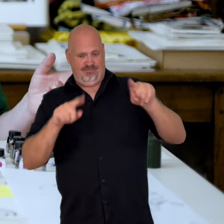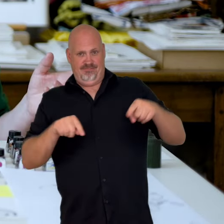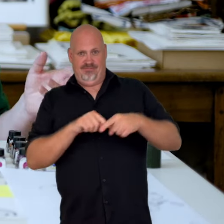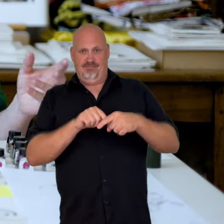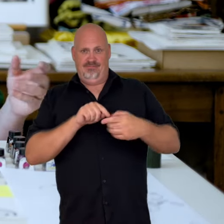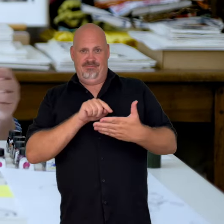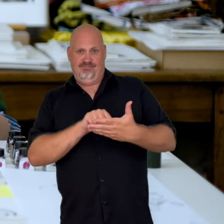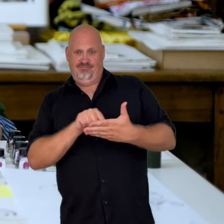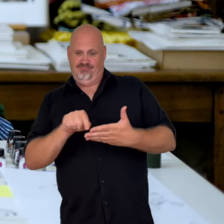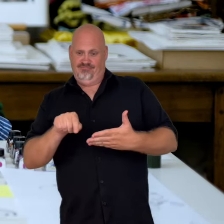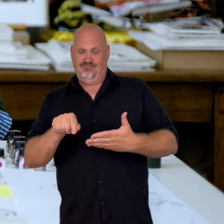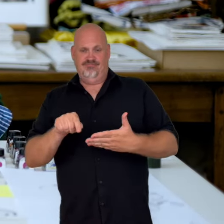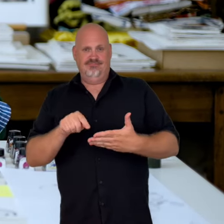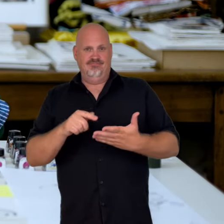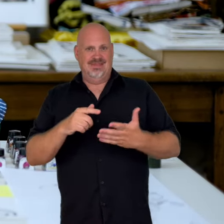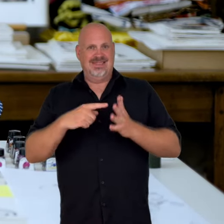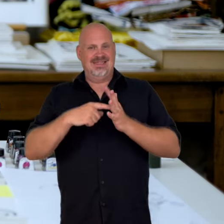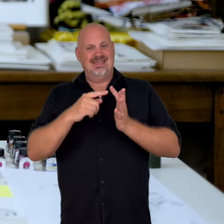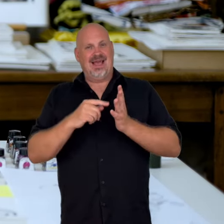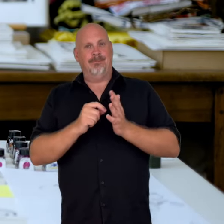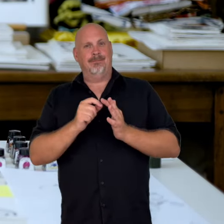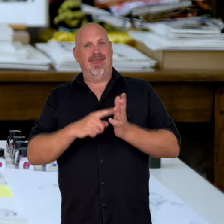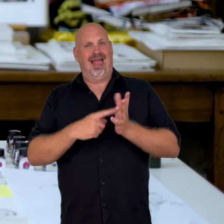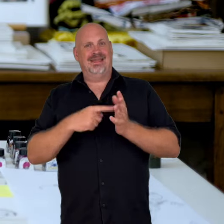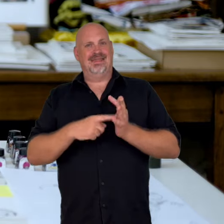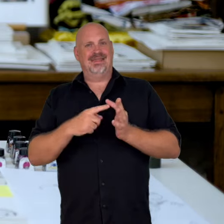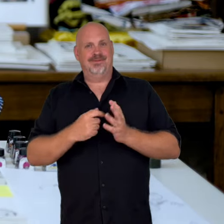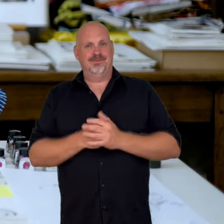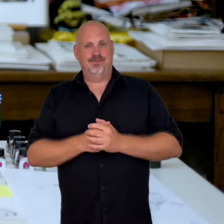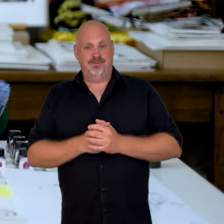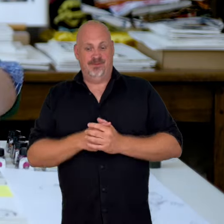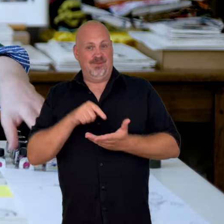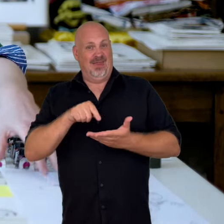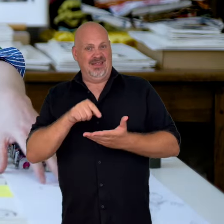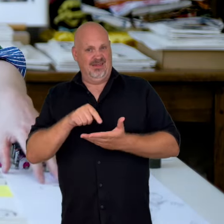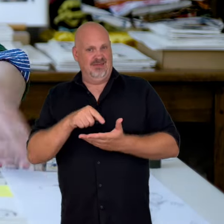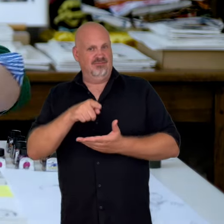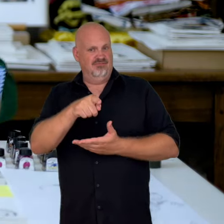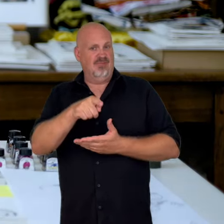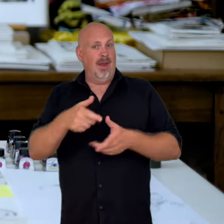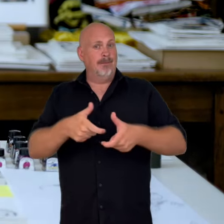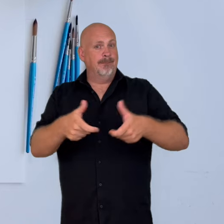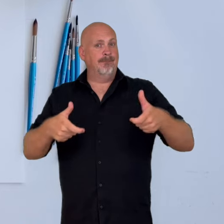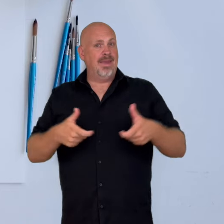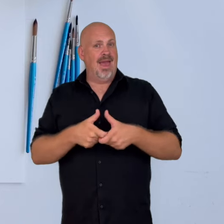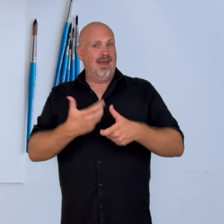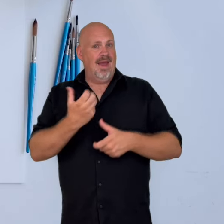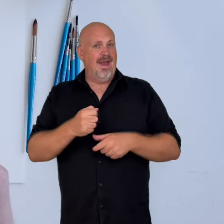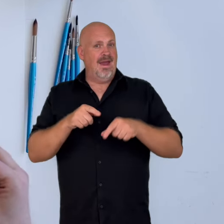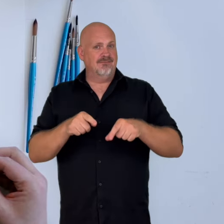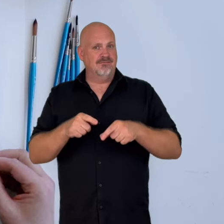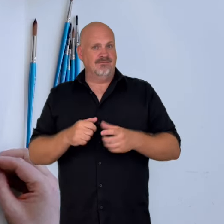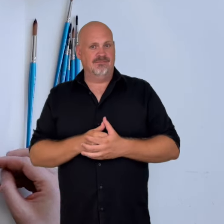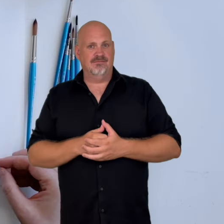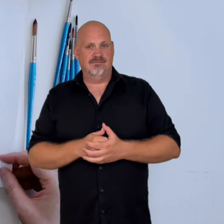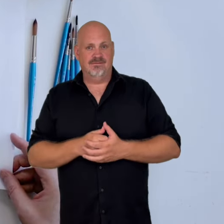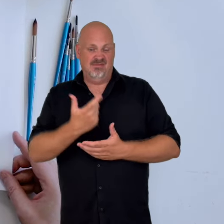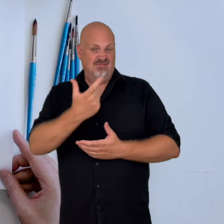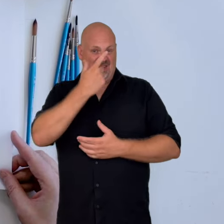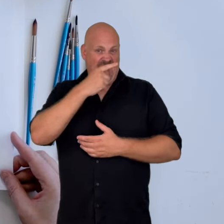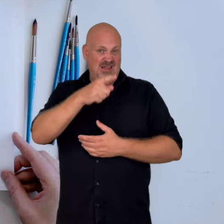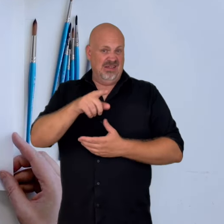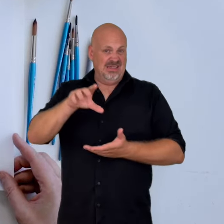everywhere else since. So I've prepared these Paisley templates as such,